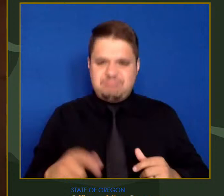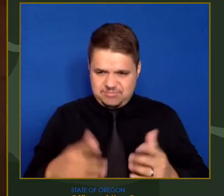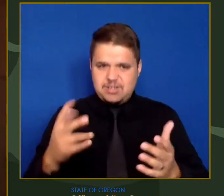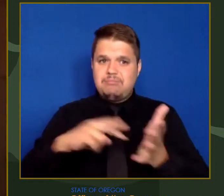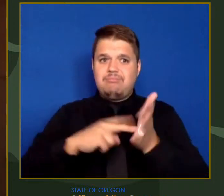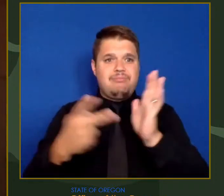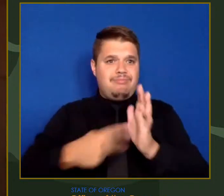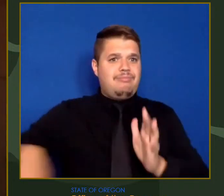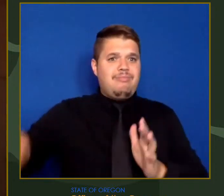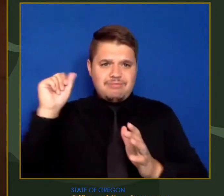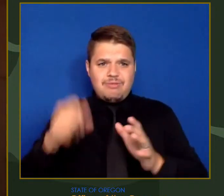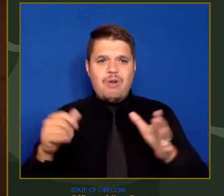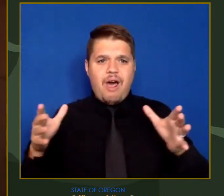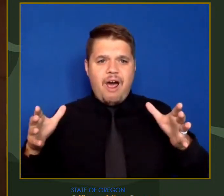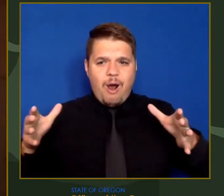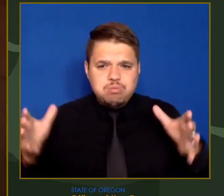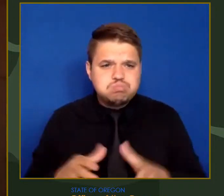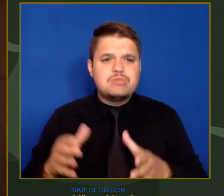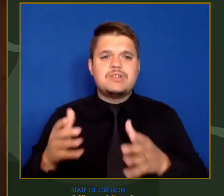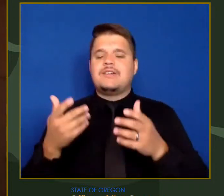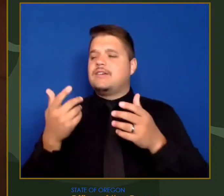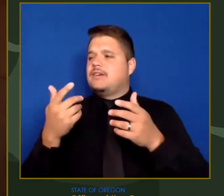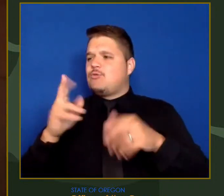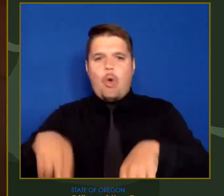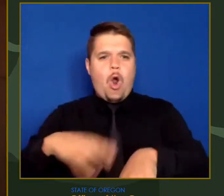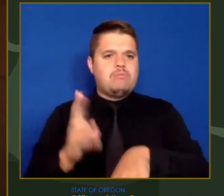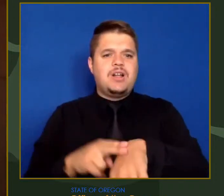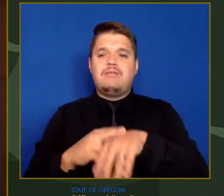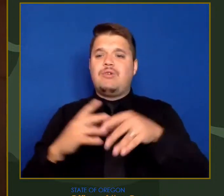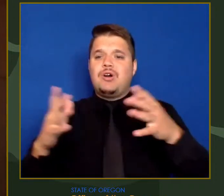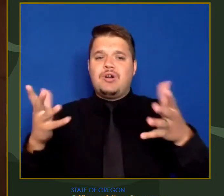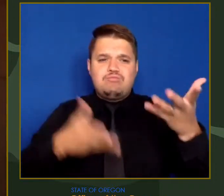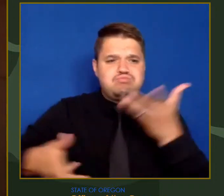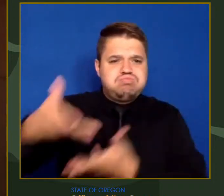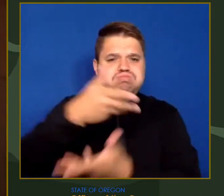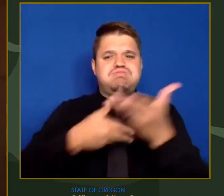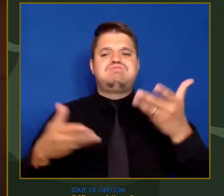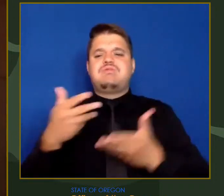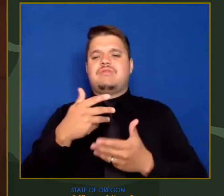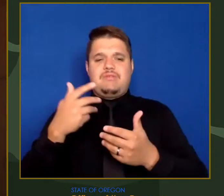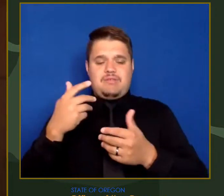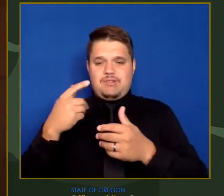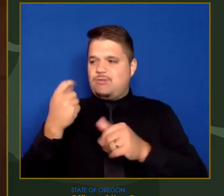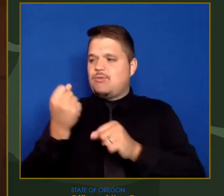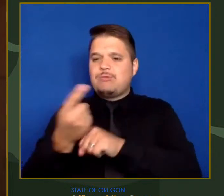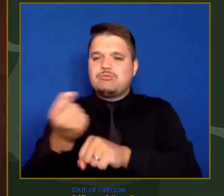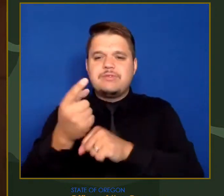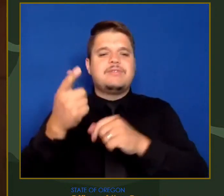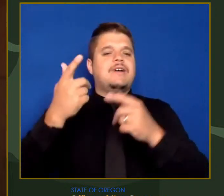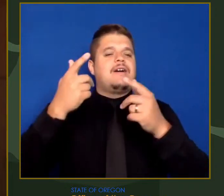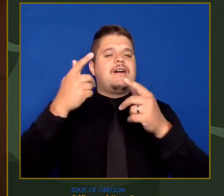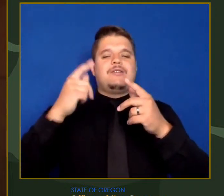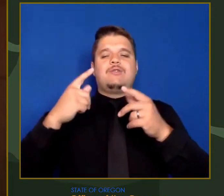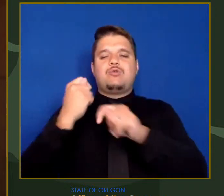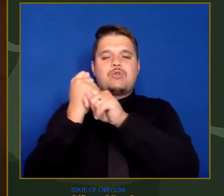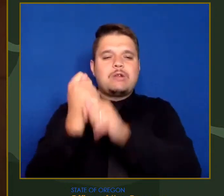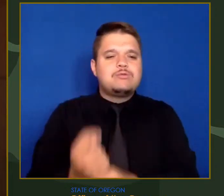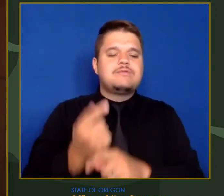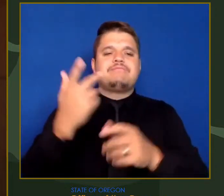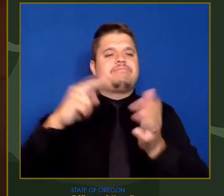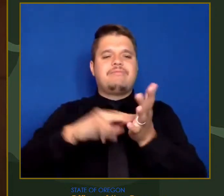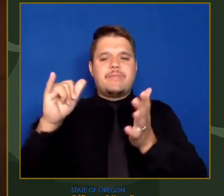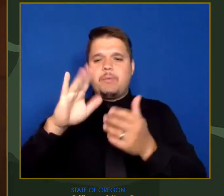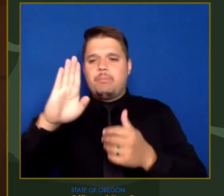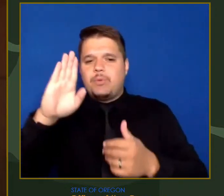have missed for more than a year. 4th of July barbecues, eating popcorn in a movie theater